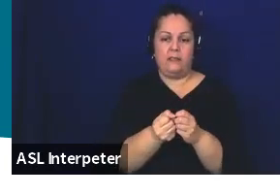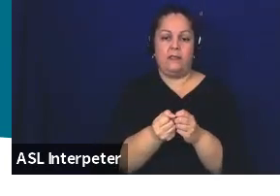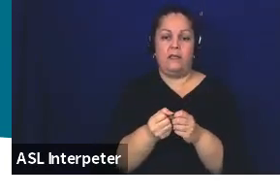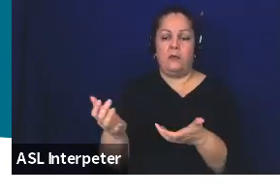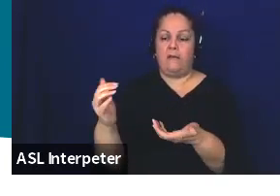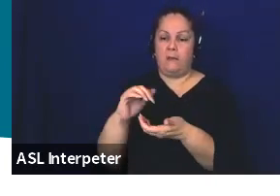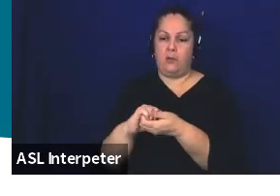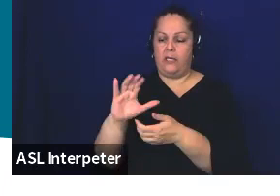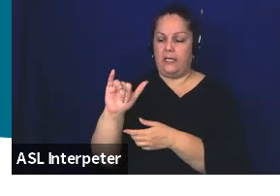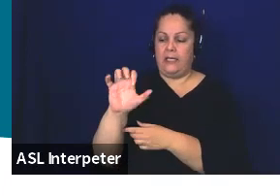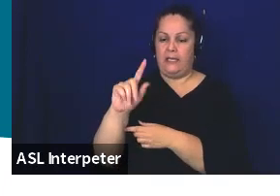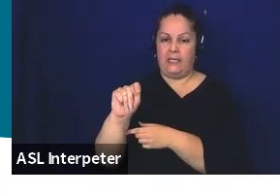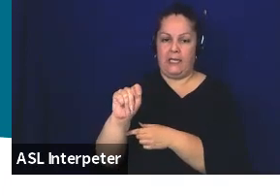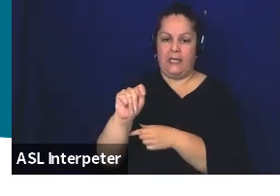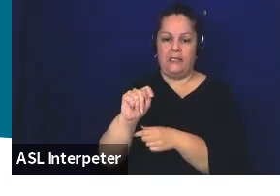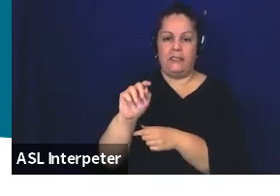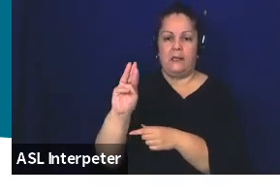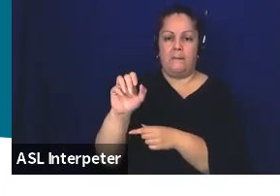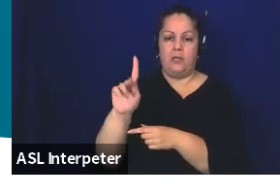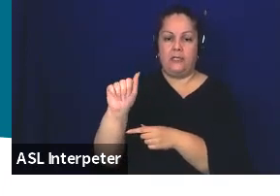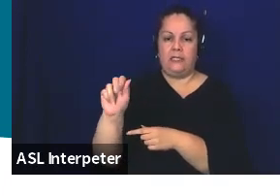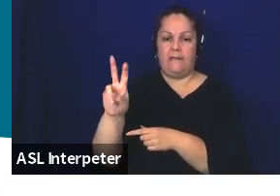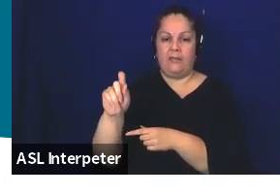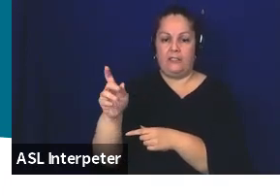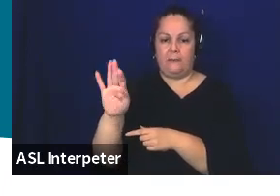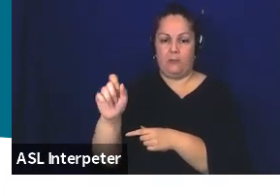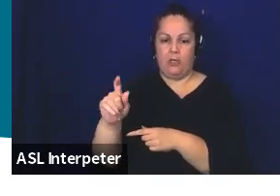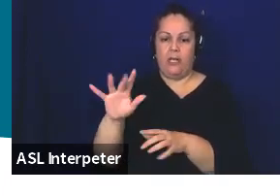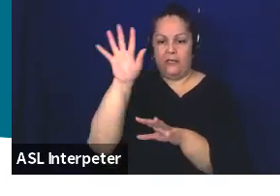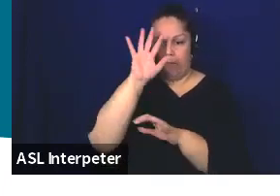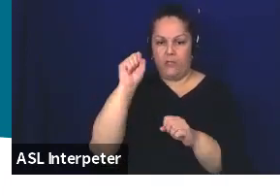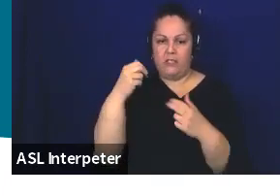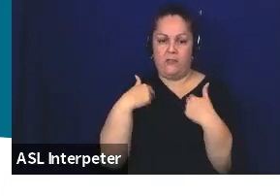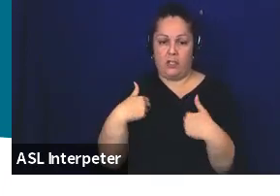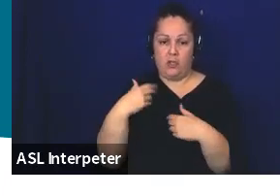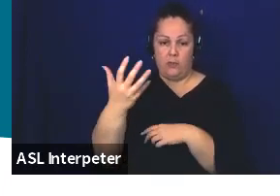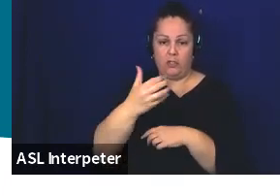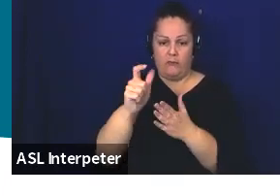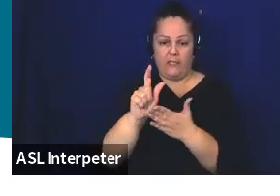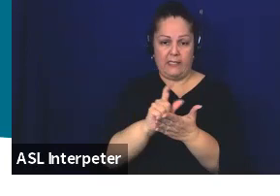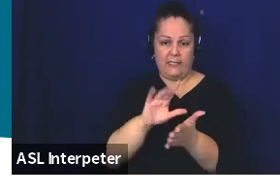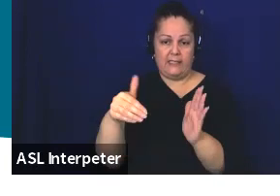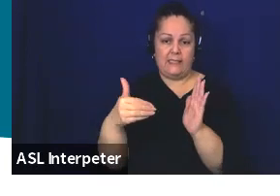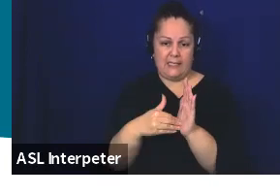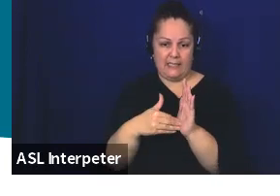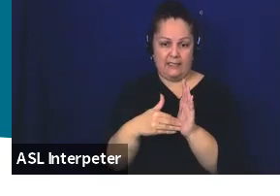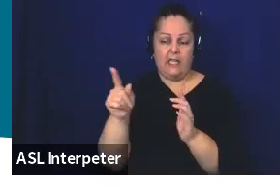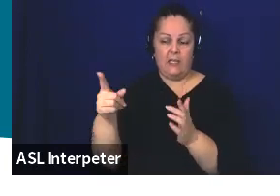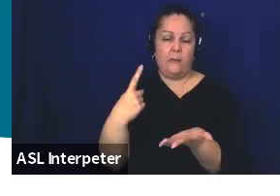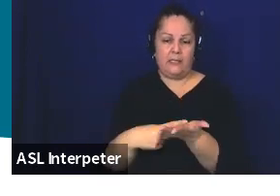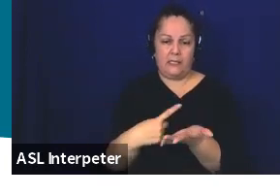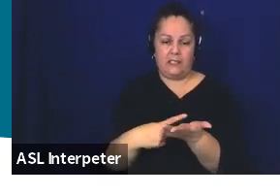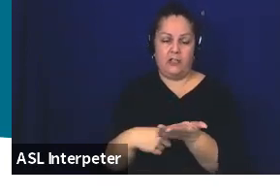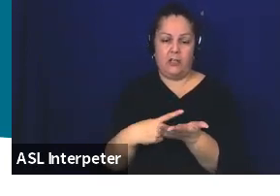at CAST, Martina Vandenberg, the president of the Human Trafficking Legal Center. We'll be discussing